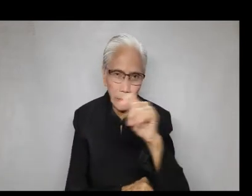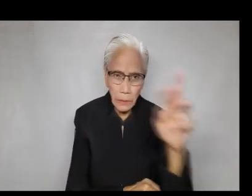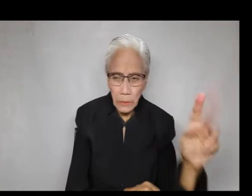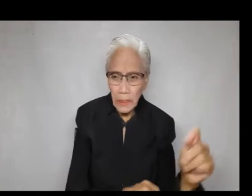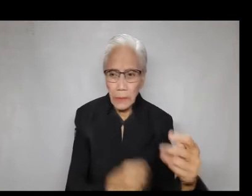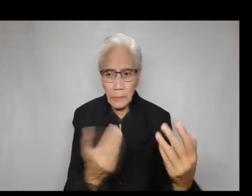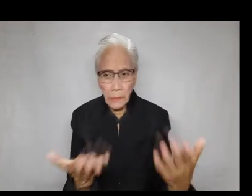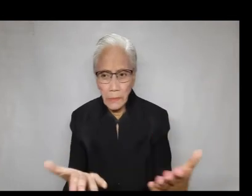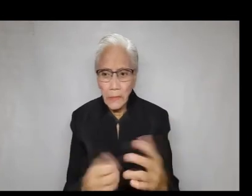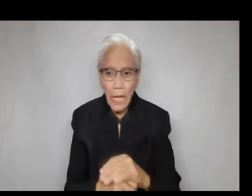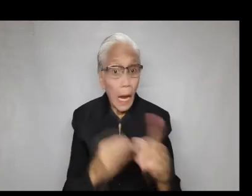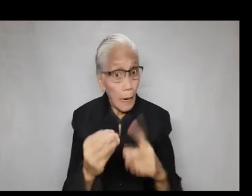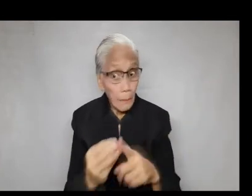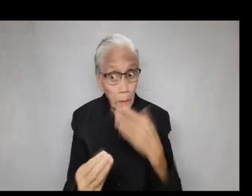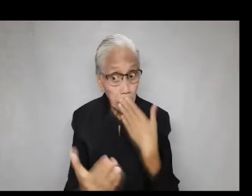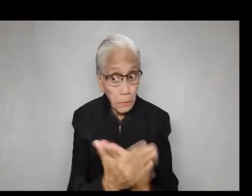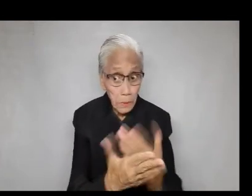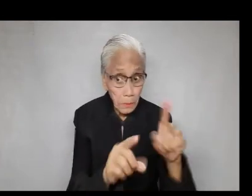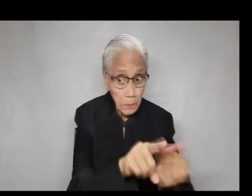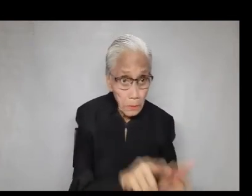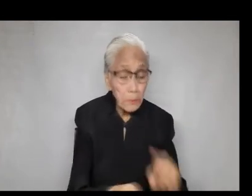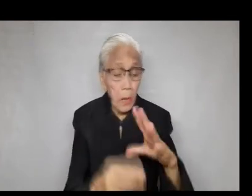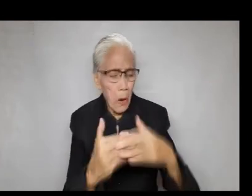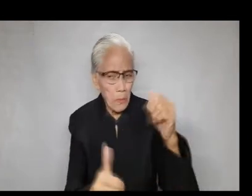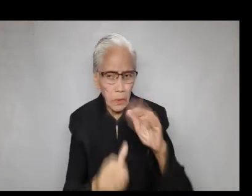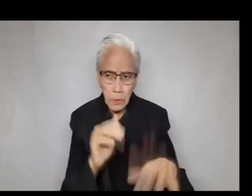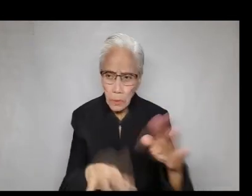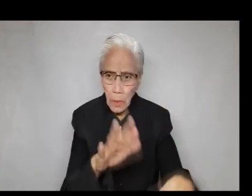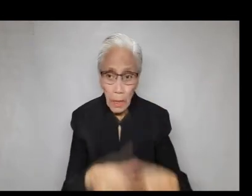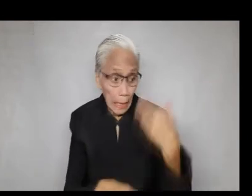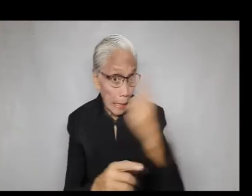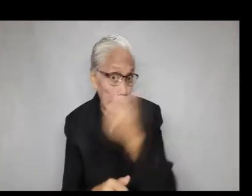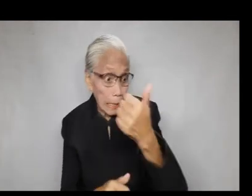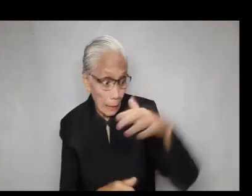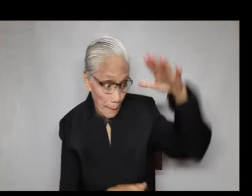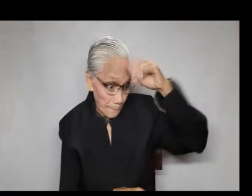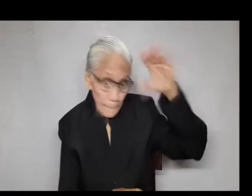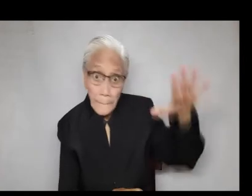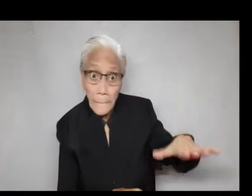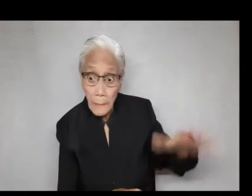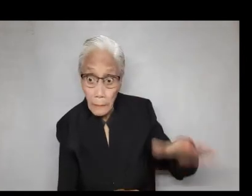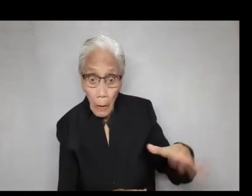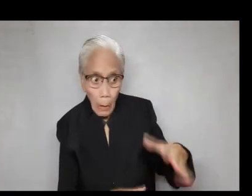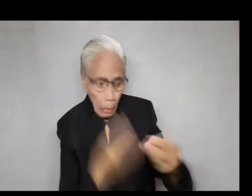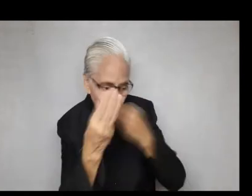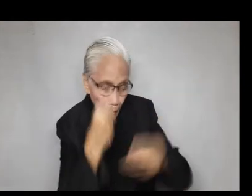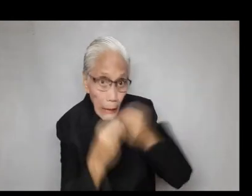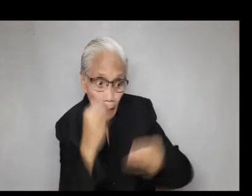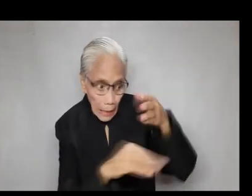needed. Well, in fairness, they gave. But only a squirt. But how good is giving a